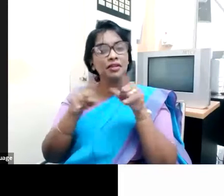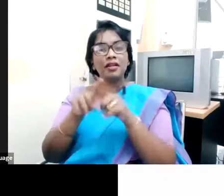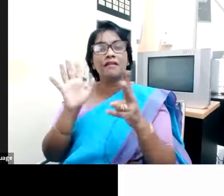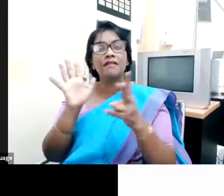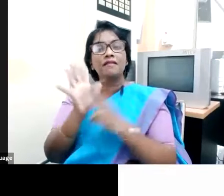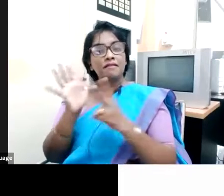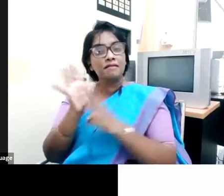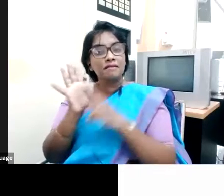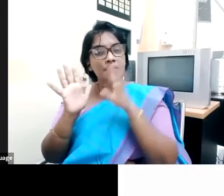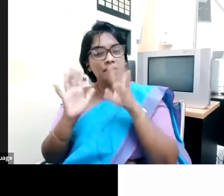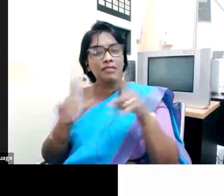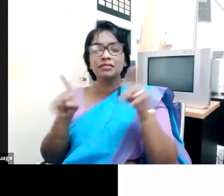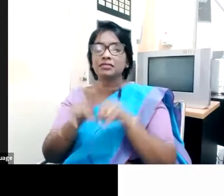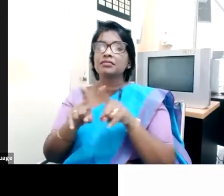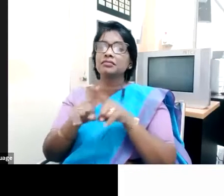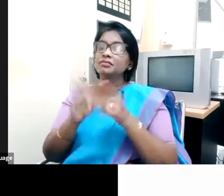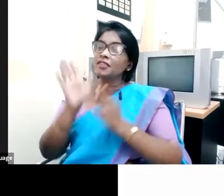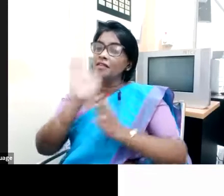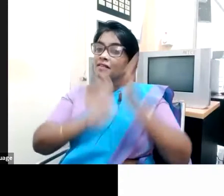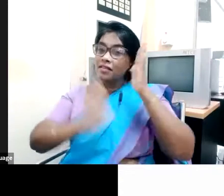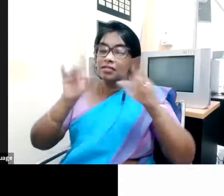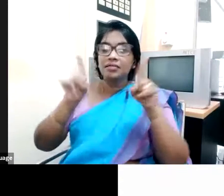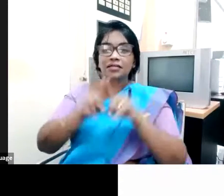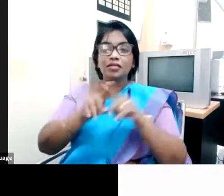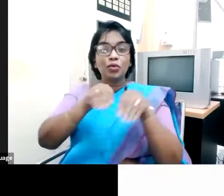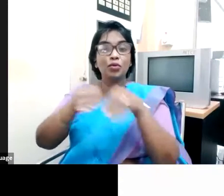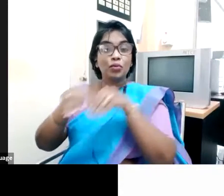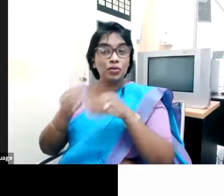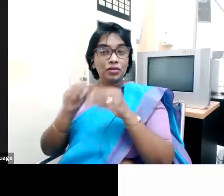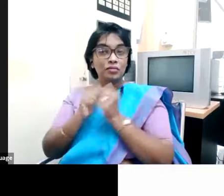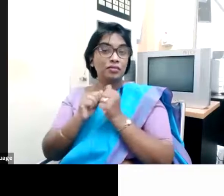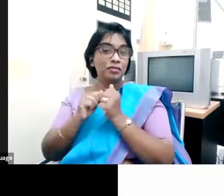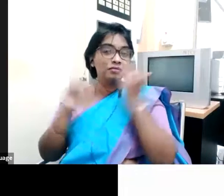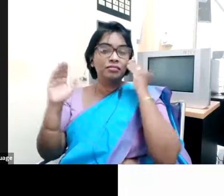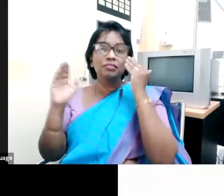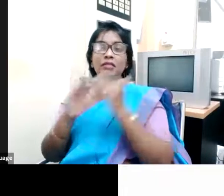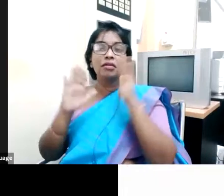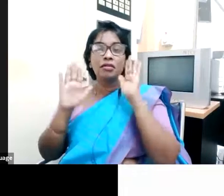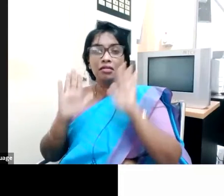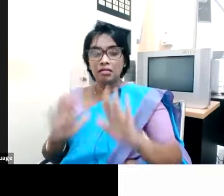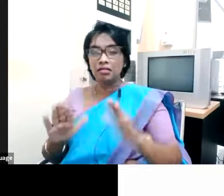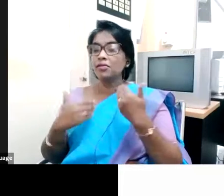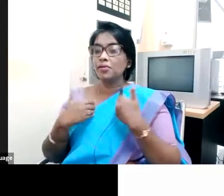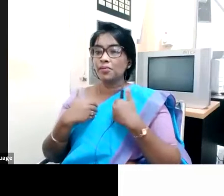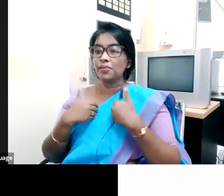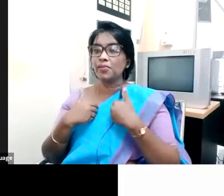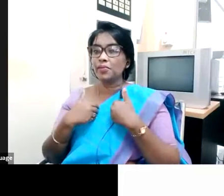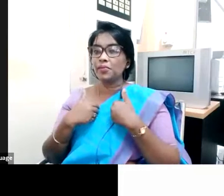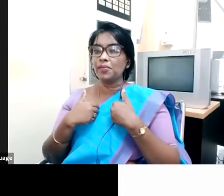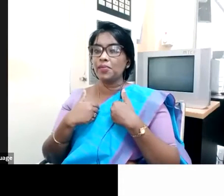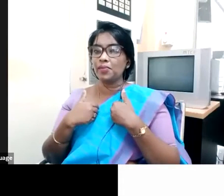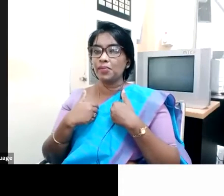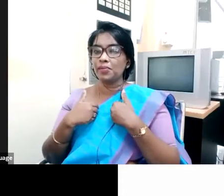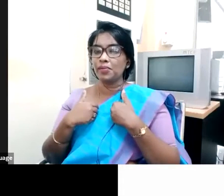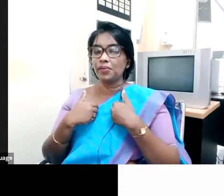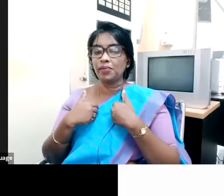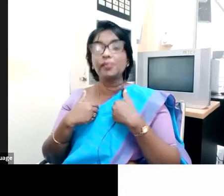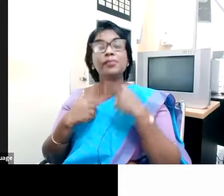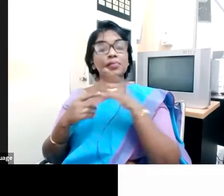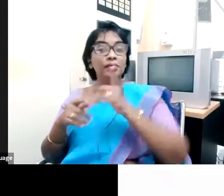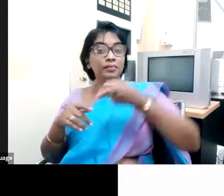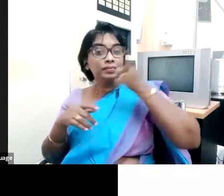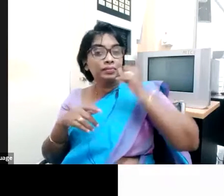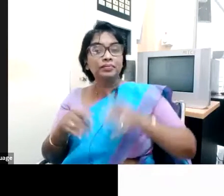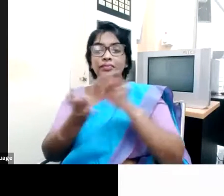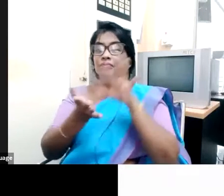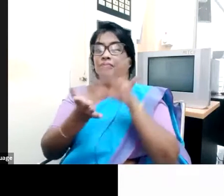females engaged in agriculture, but where there is decision making, it is very